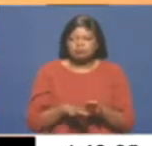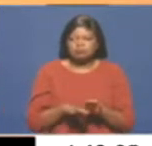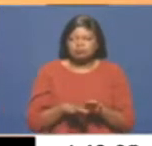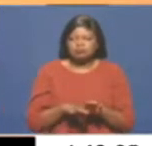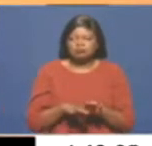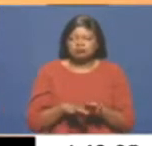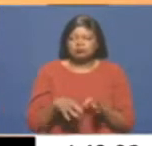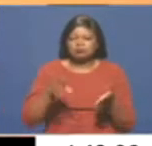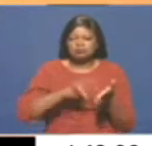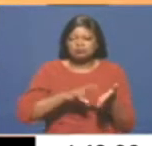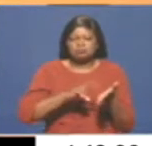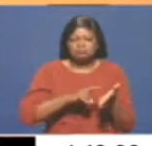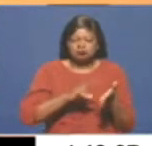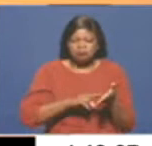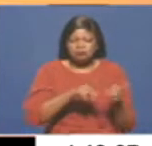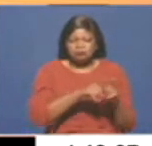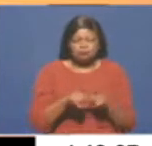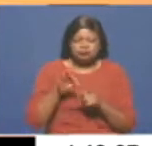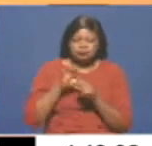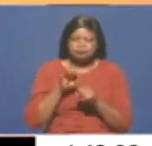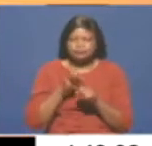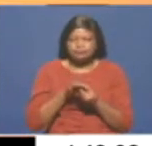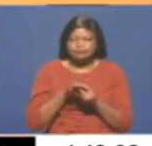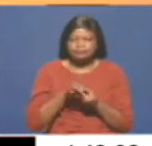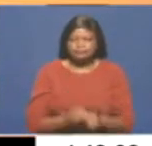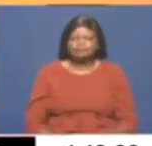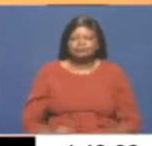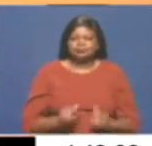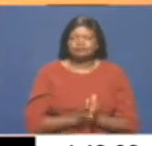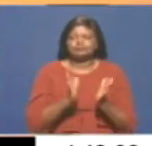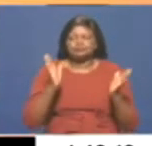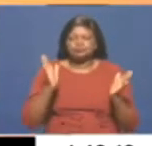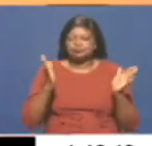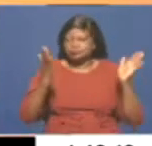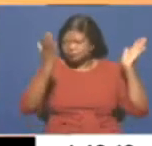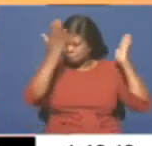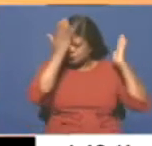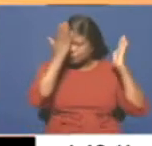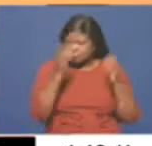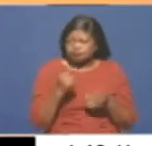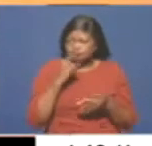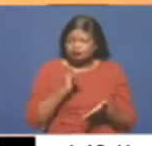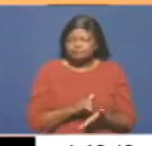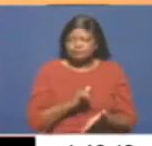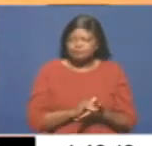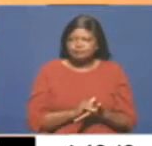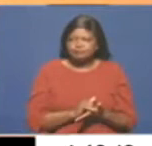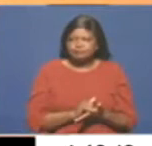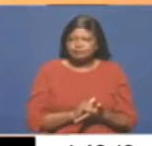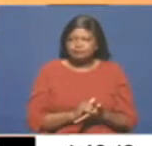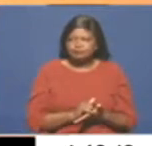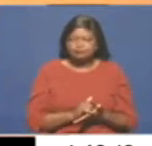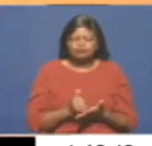ongoing enhanced voter registration exercise. PAG General Superintendent Bishop Patrick Lihanda said the much-needed change